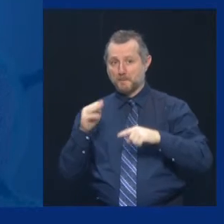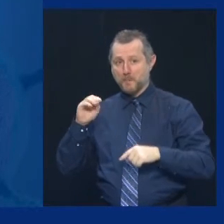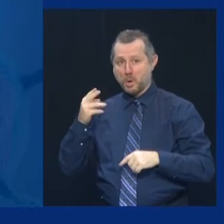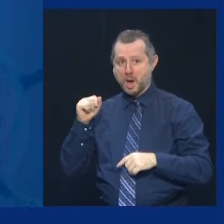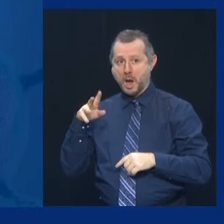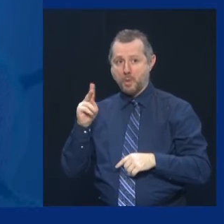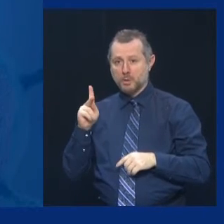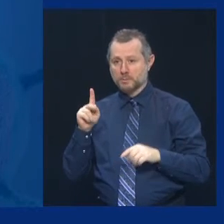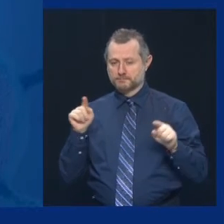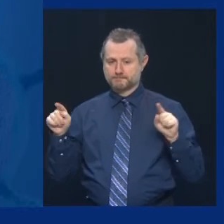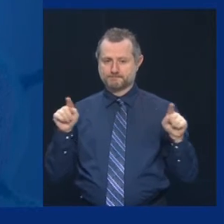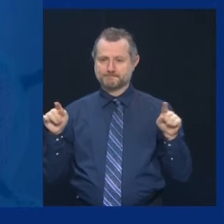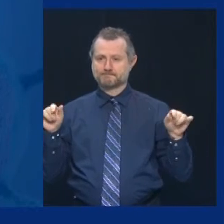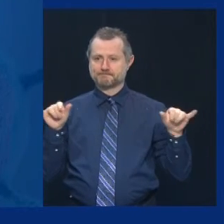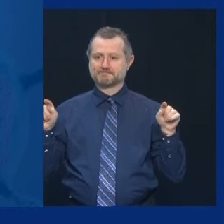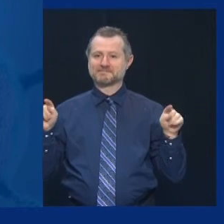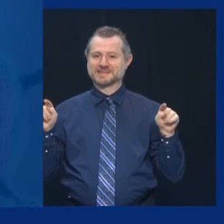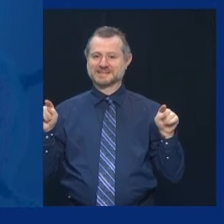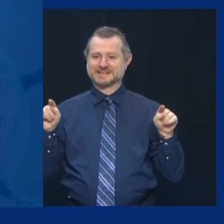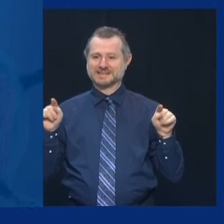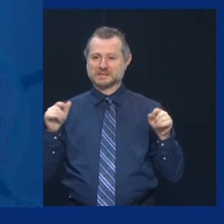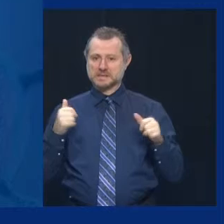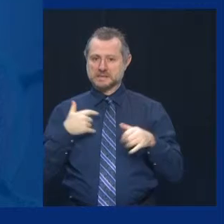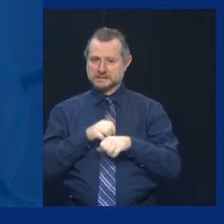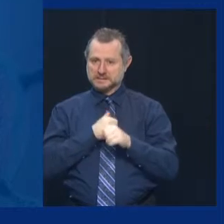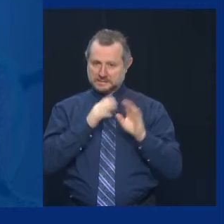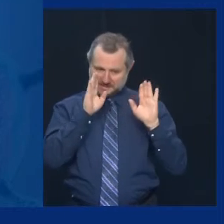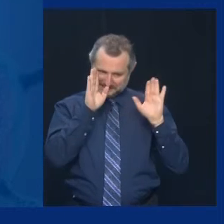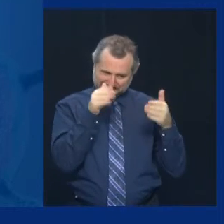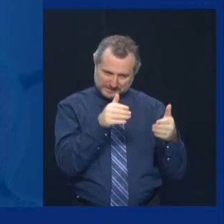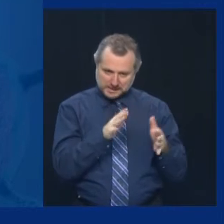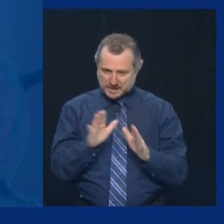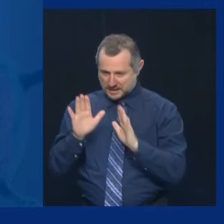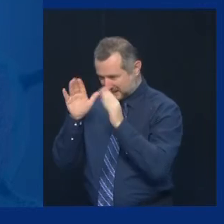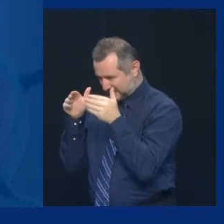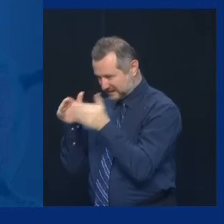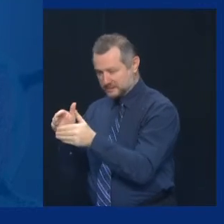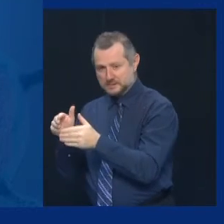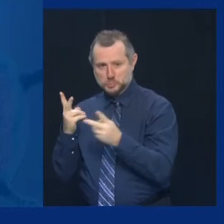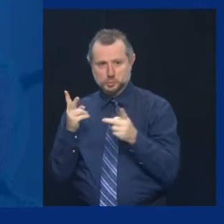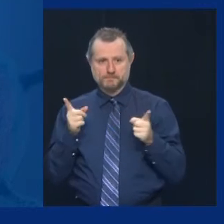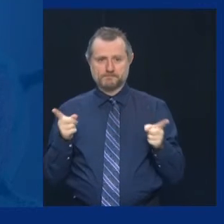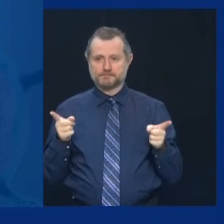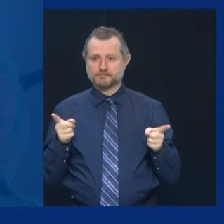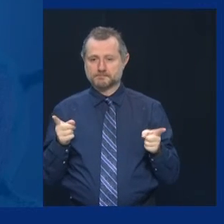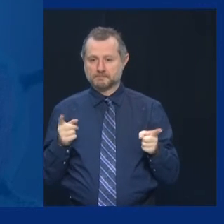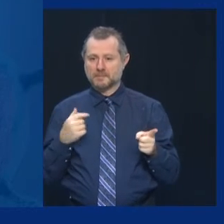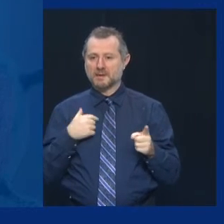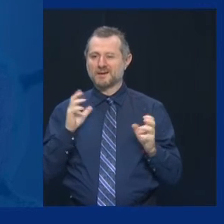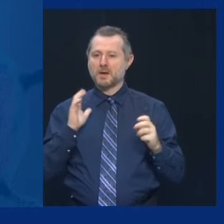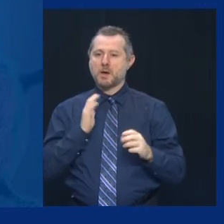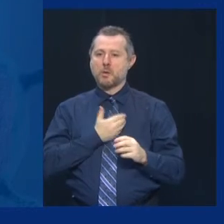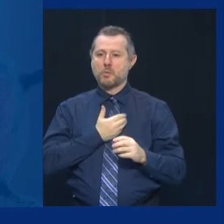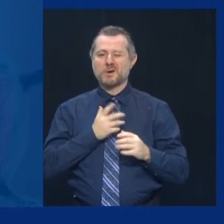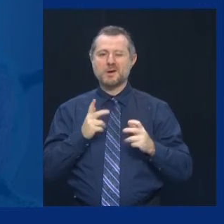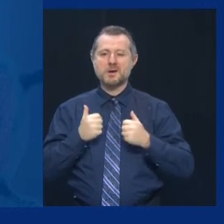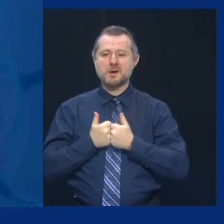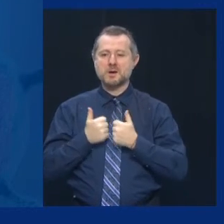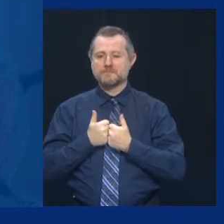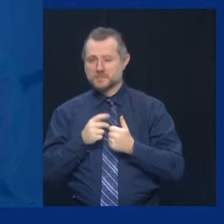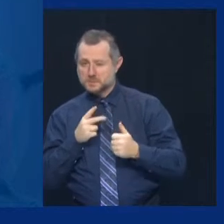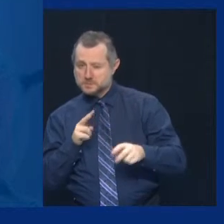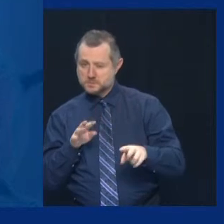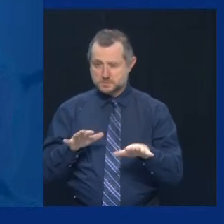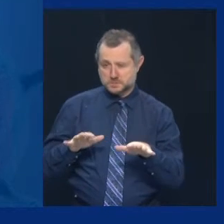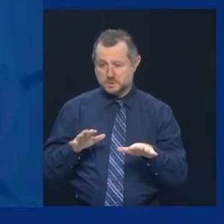that we're focusing on now. This is the ongoing COVID whack-a-mole. You bring it down in